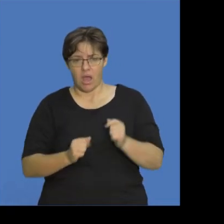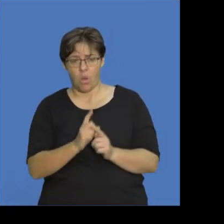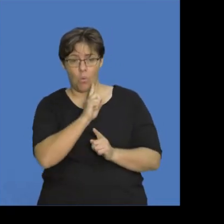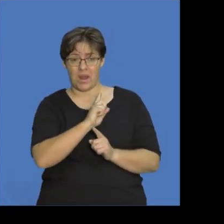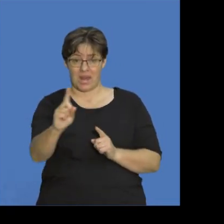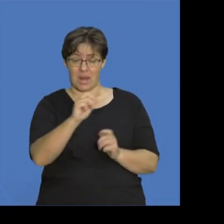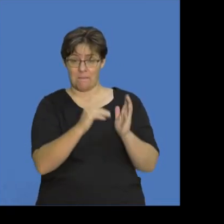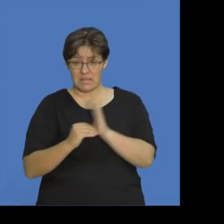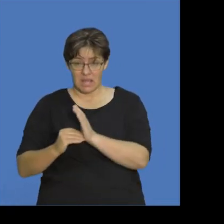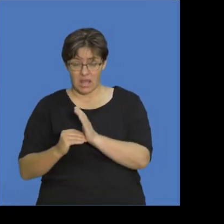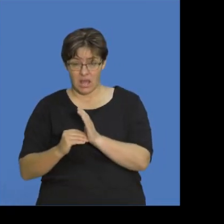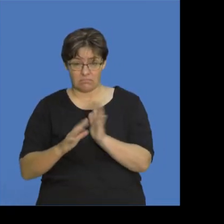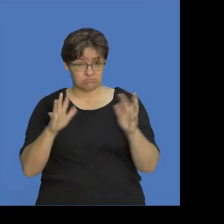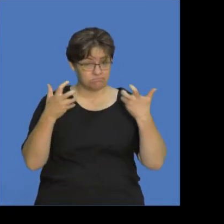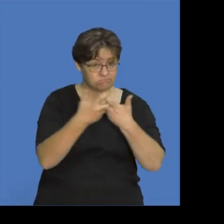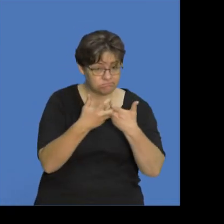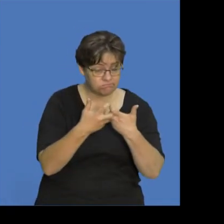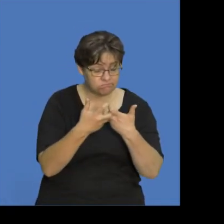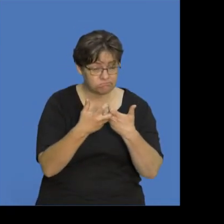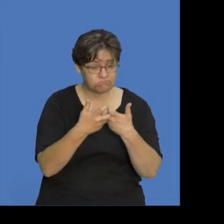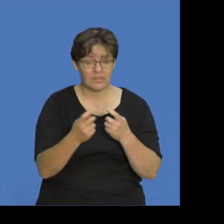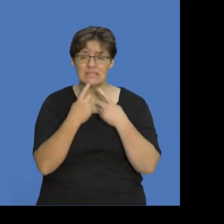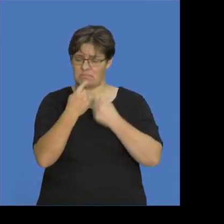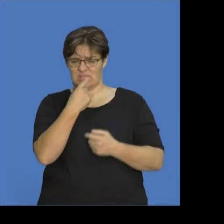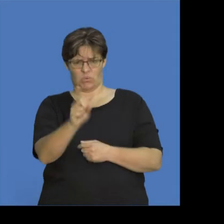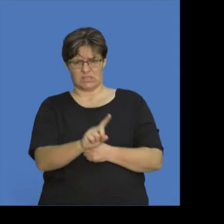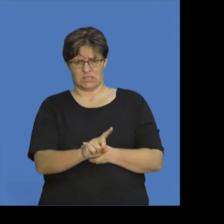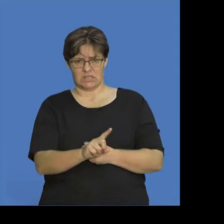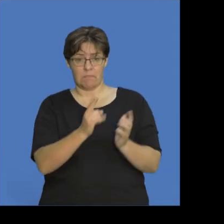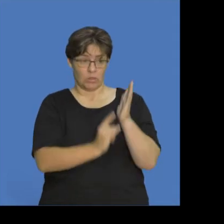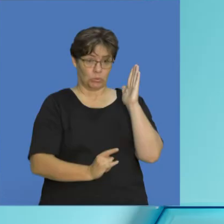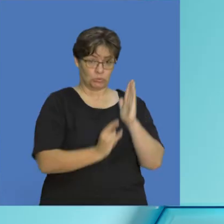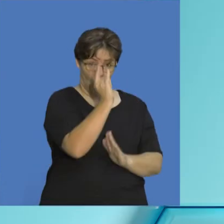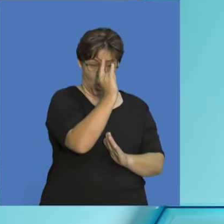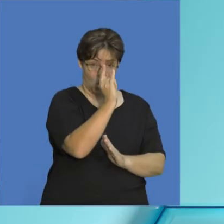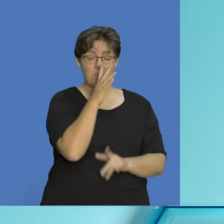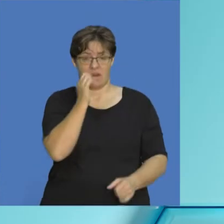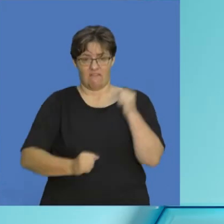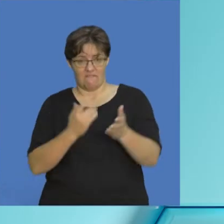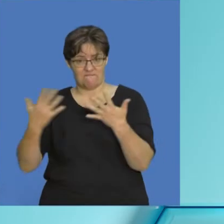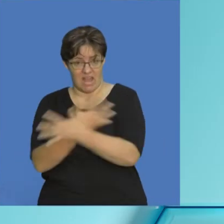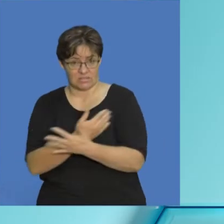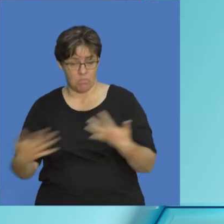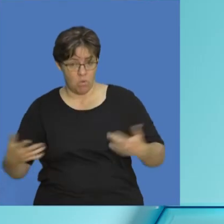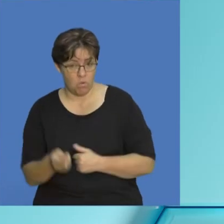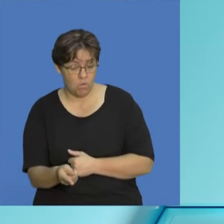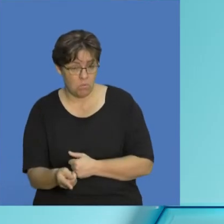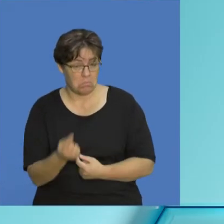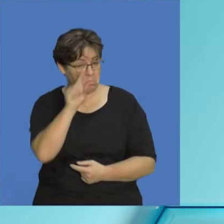run 100 meters. I mean, this statement is saying, if you're taller, does it mean I'll run